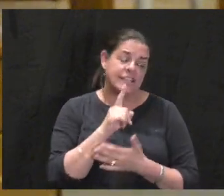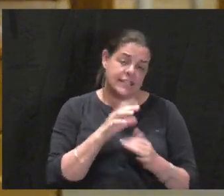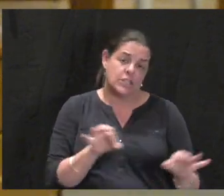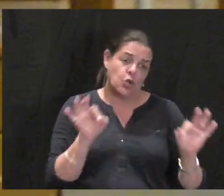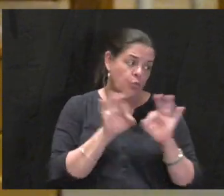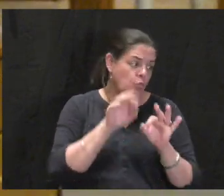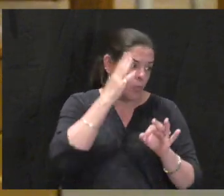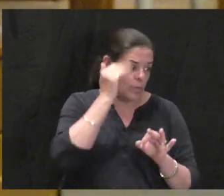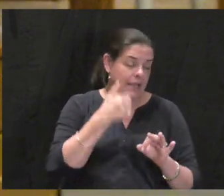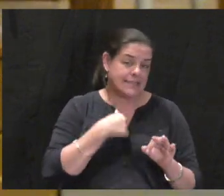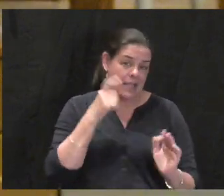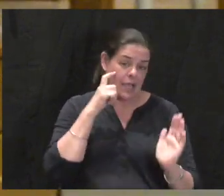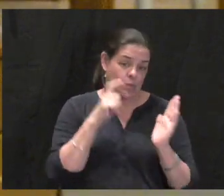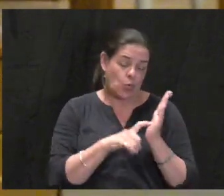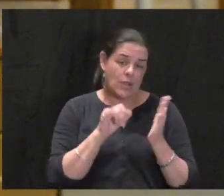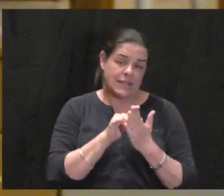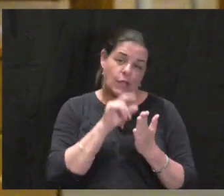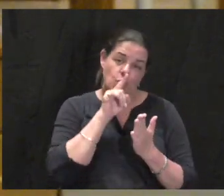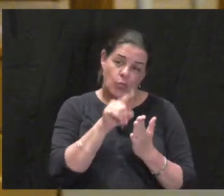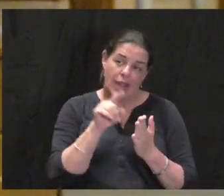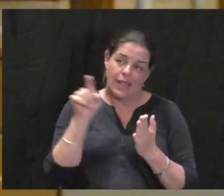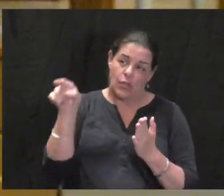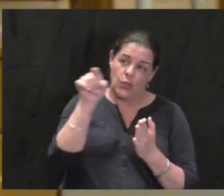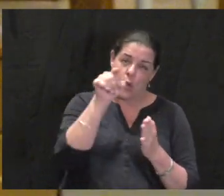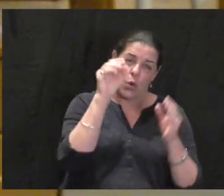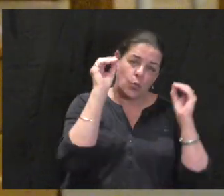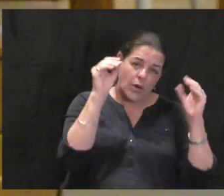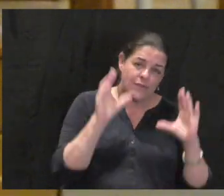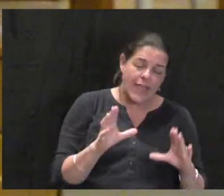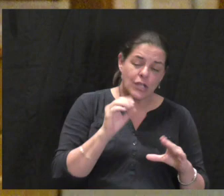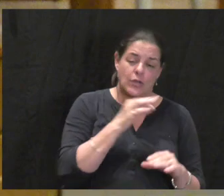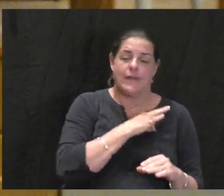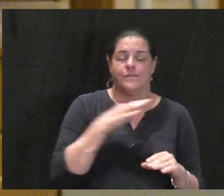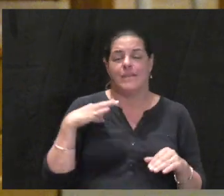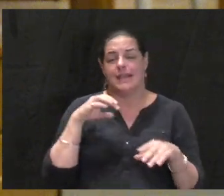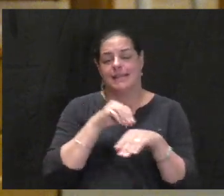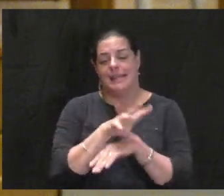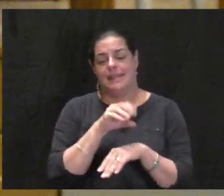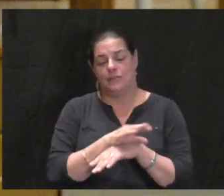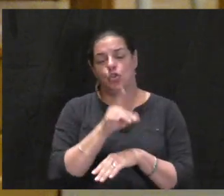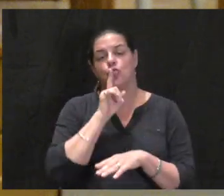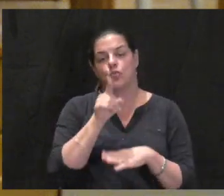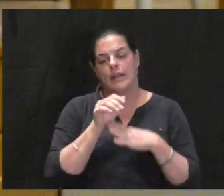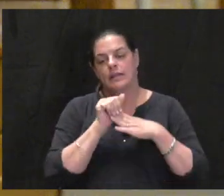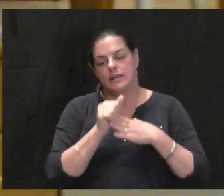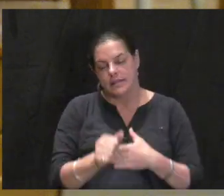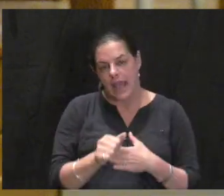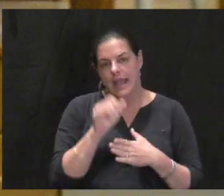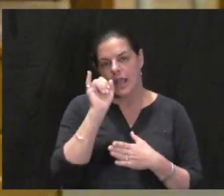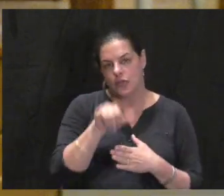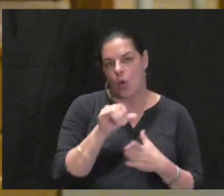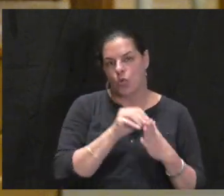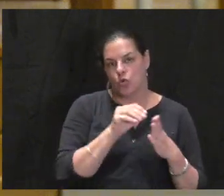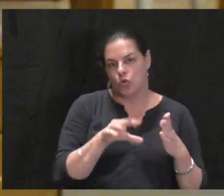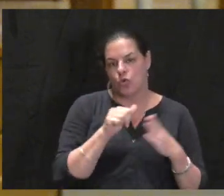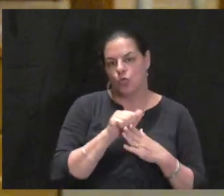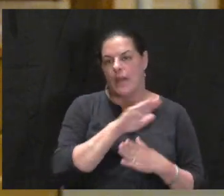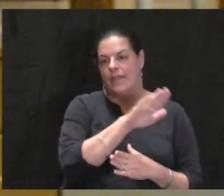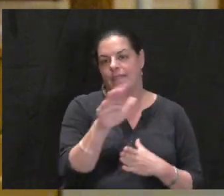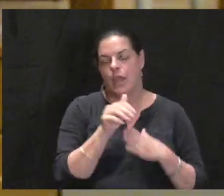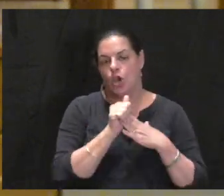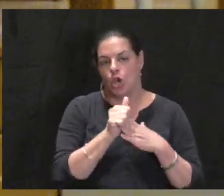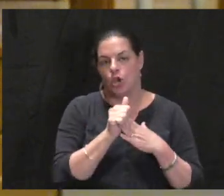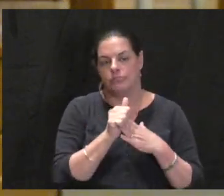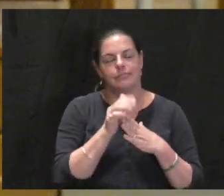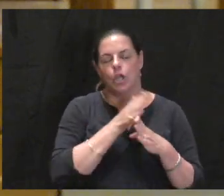And so if we don't have a relationship with them, we're not really in a position to even be on their radars. So that was something that was really intentional that we